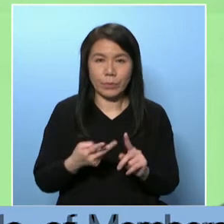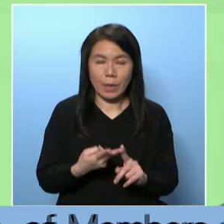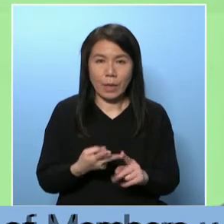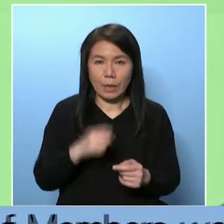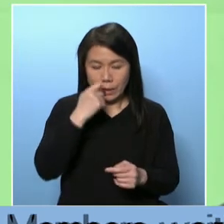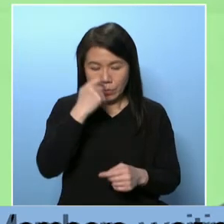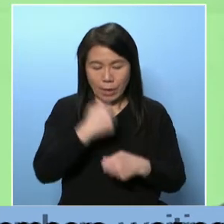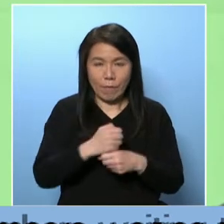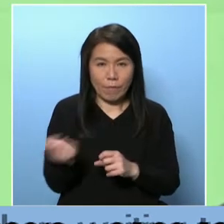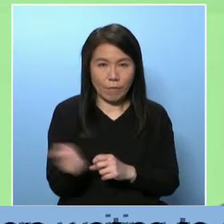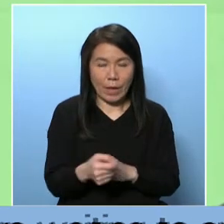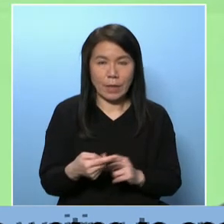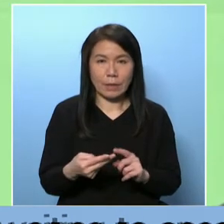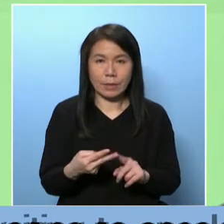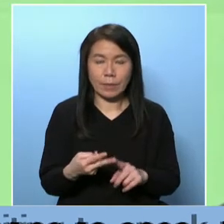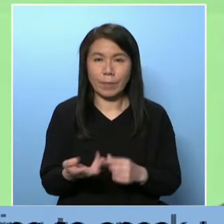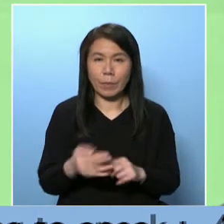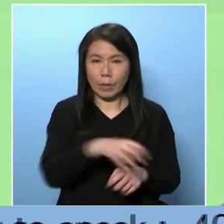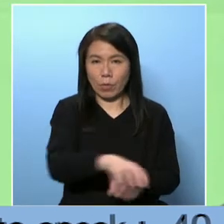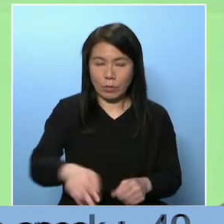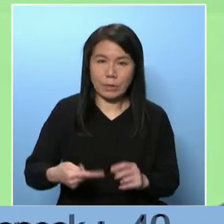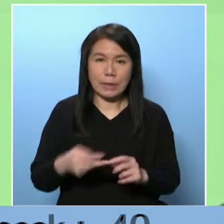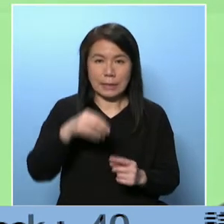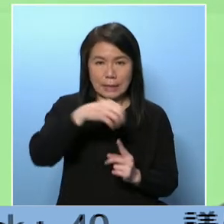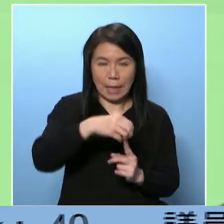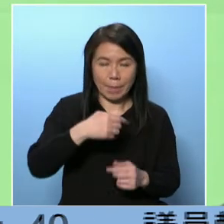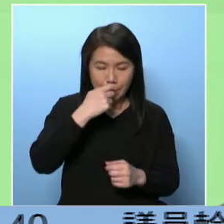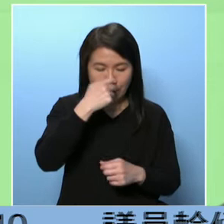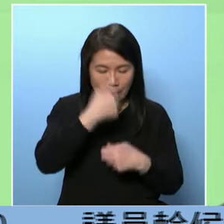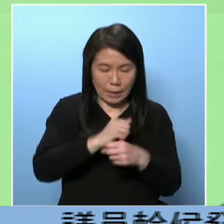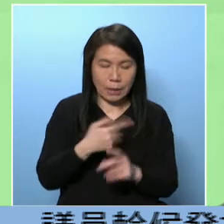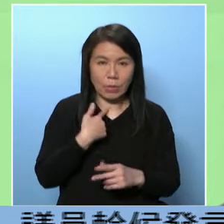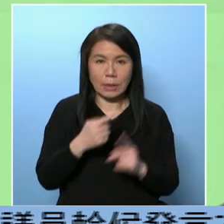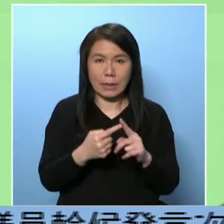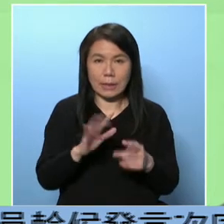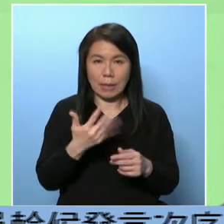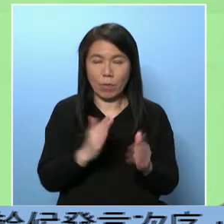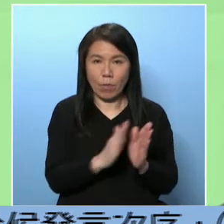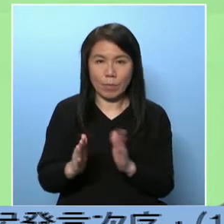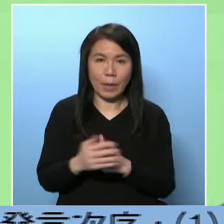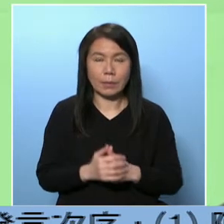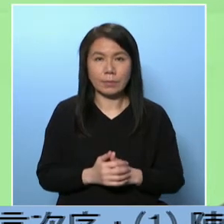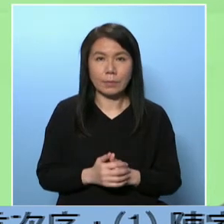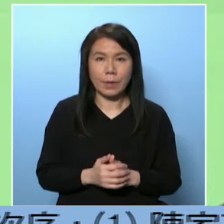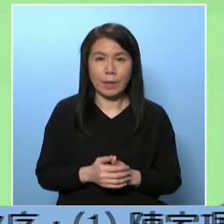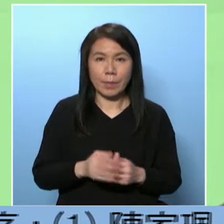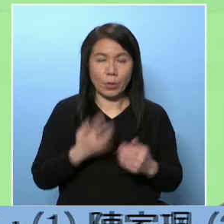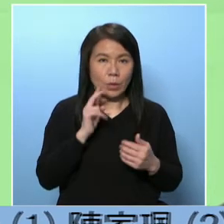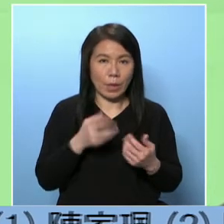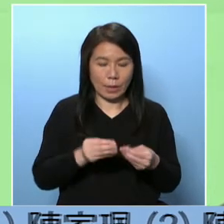Those will be greatly boosted, and then we'll be able to increase the number of tests and also the staff to take